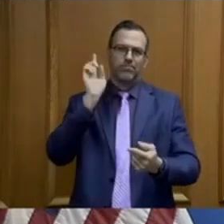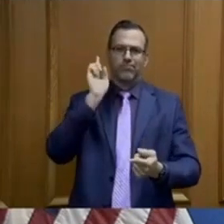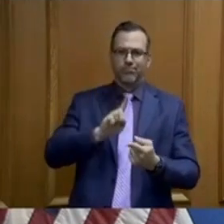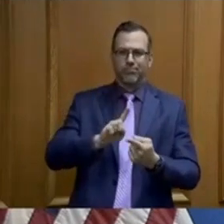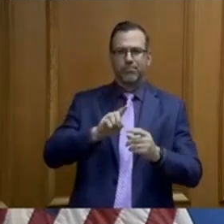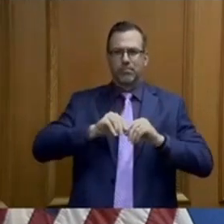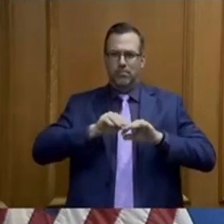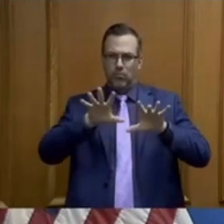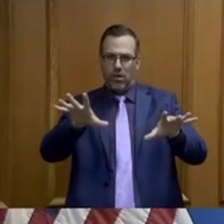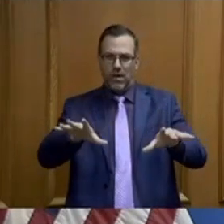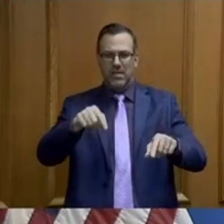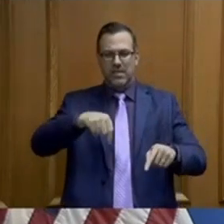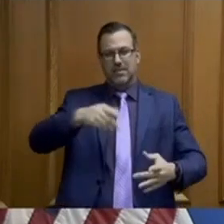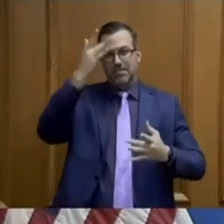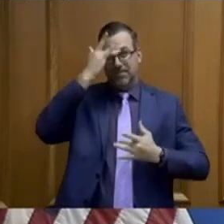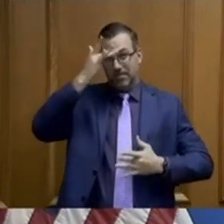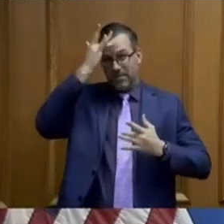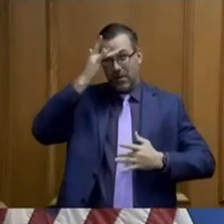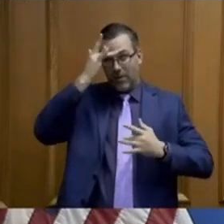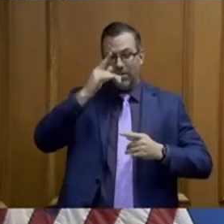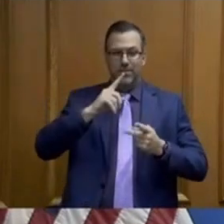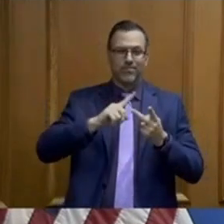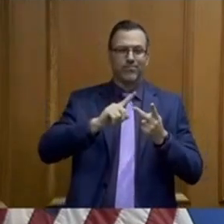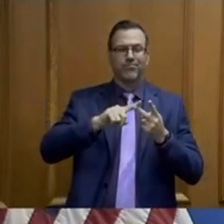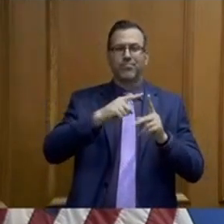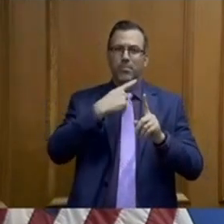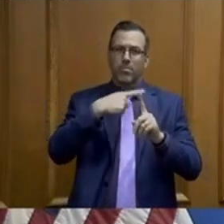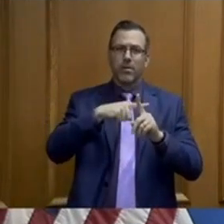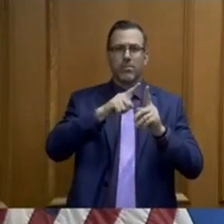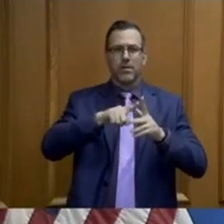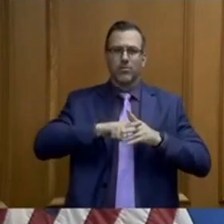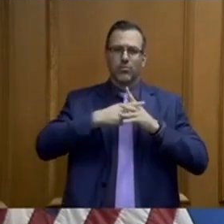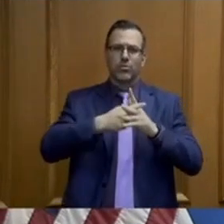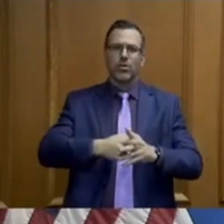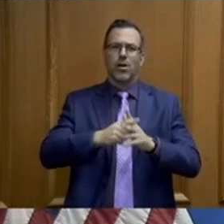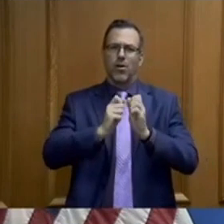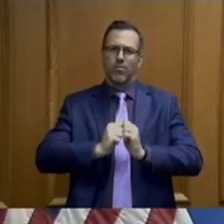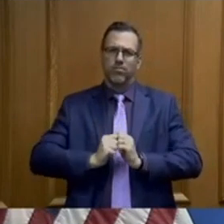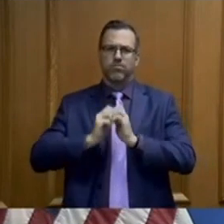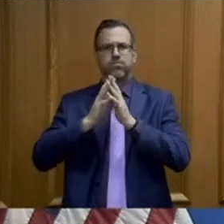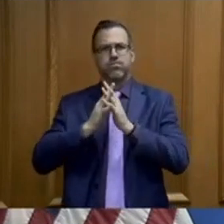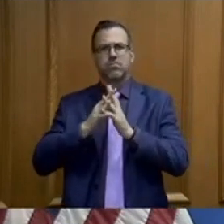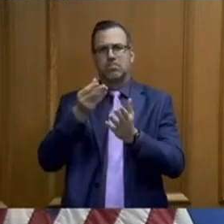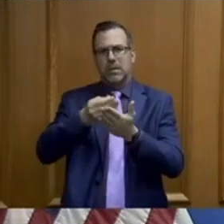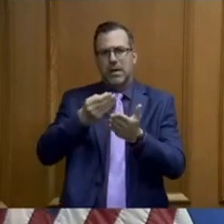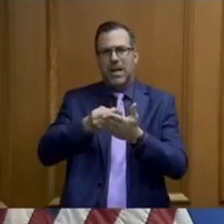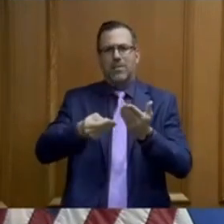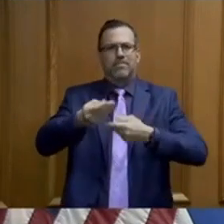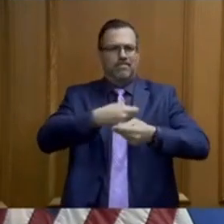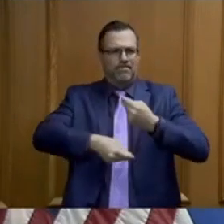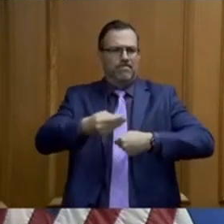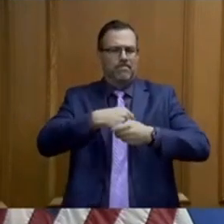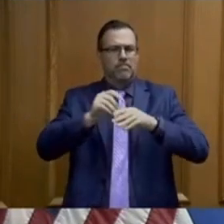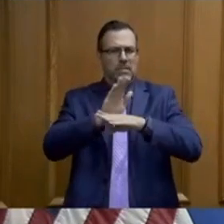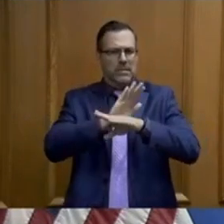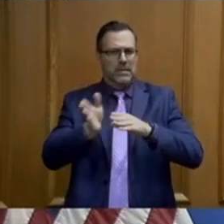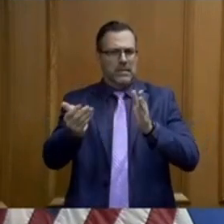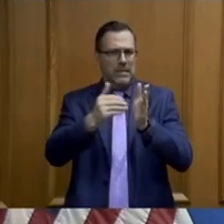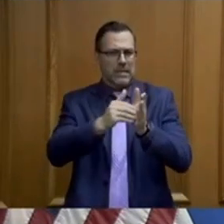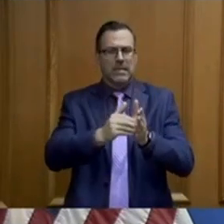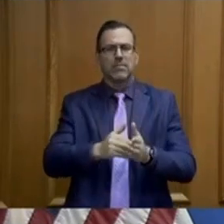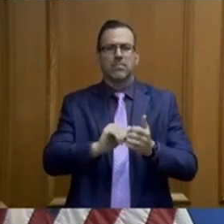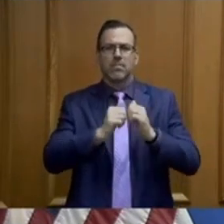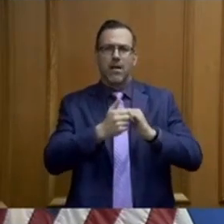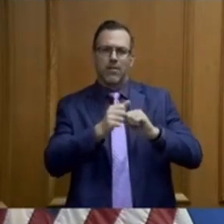in rebooting our economy, as we move forward in efforts all across Tennessee to battle this pandemic